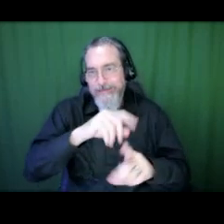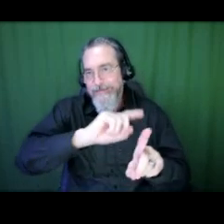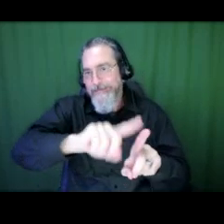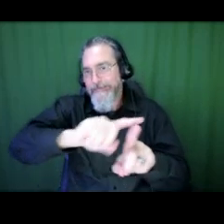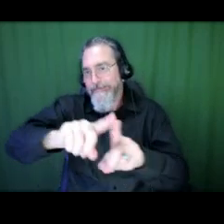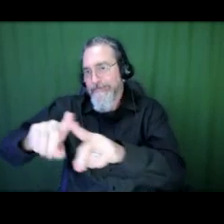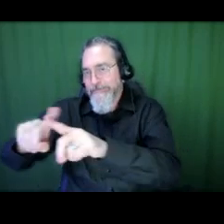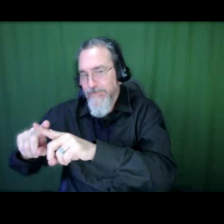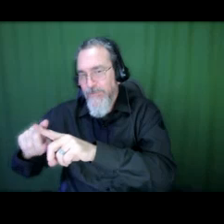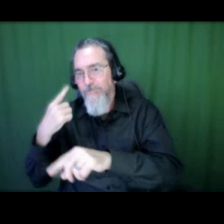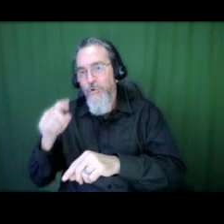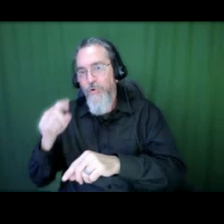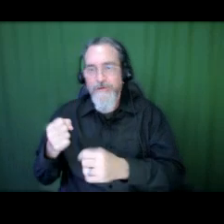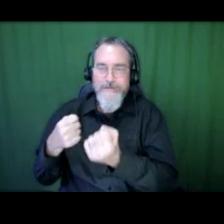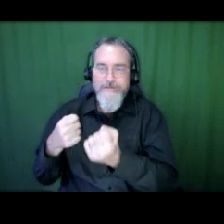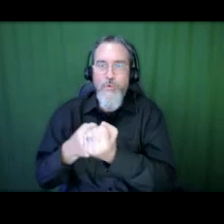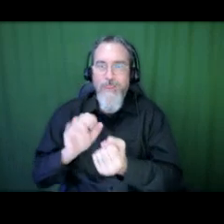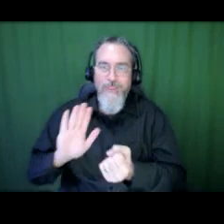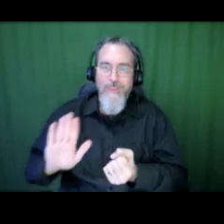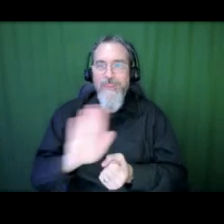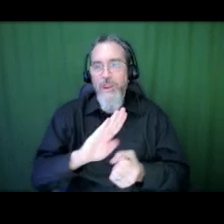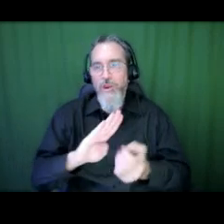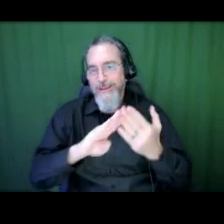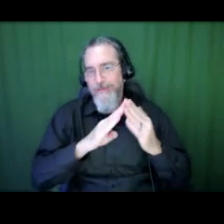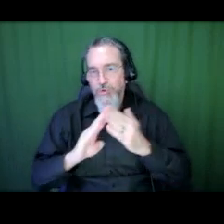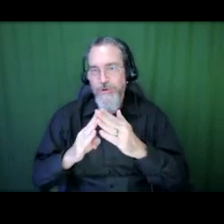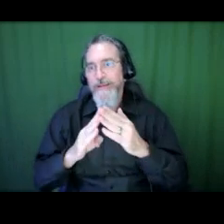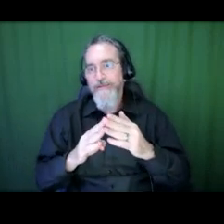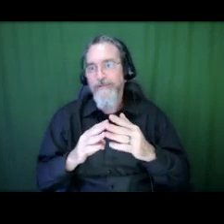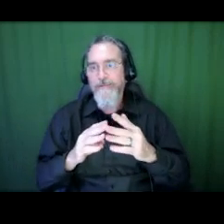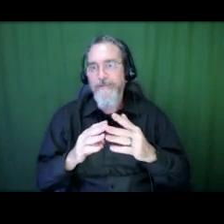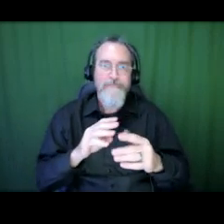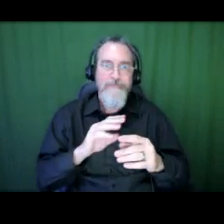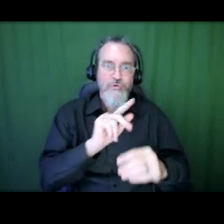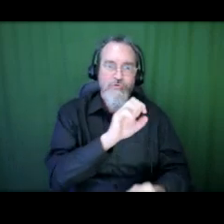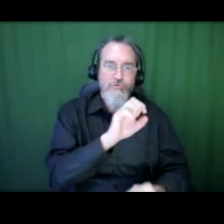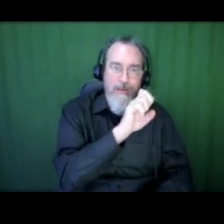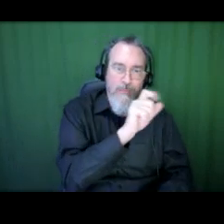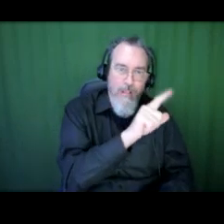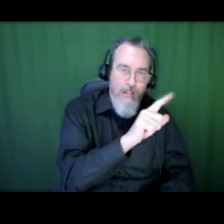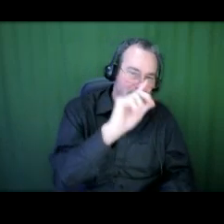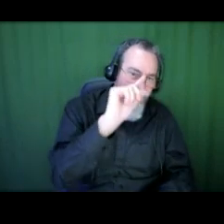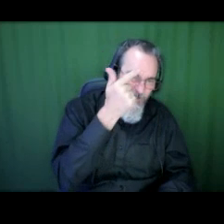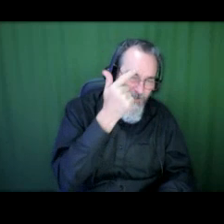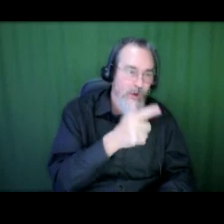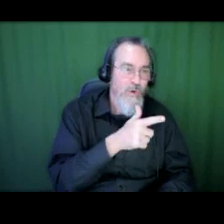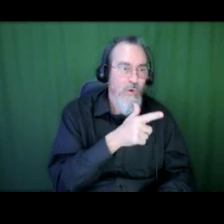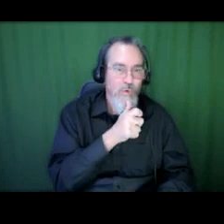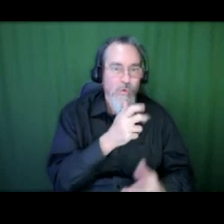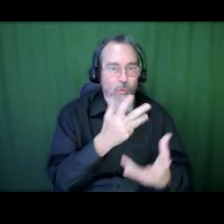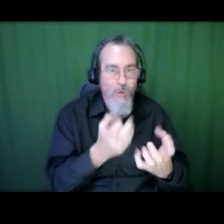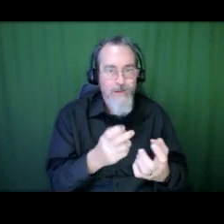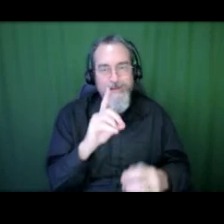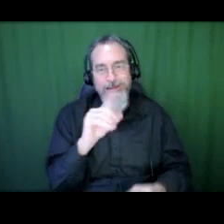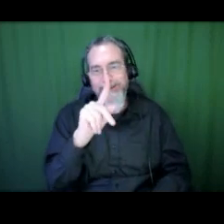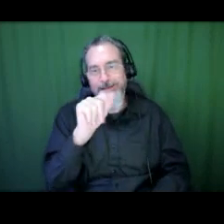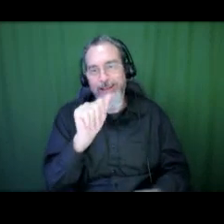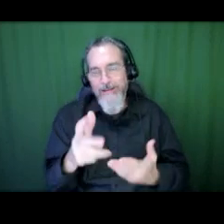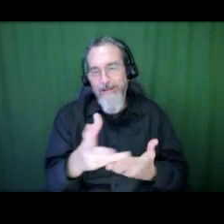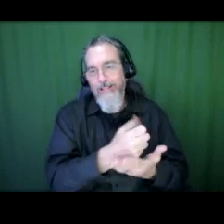their communities and the tribal governments that they want to collect data. So this is just, again, a refresher of all the various partners involved in this work. Next slide.